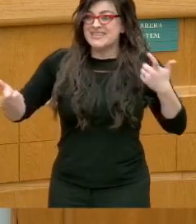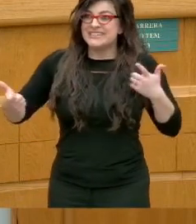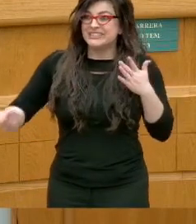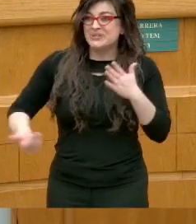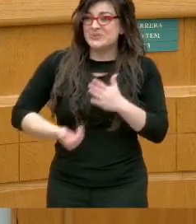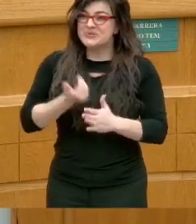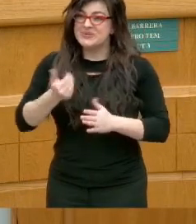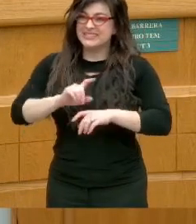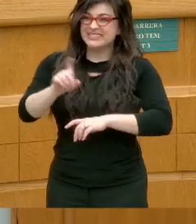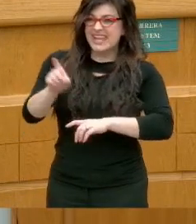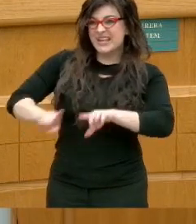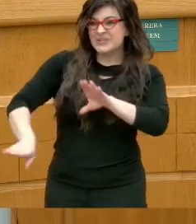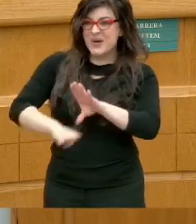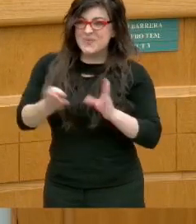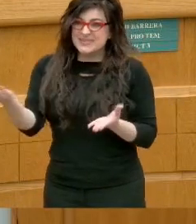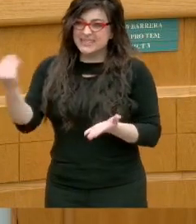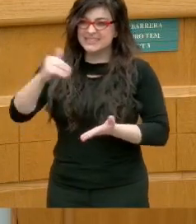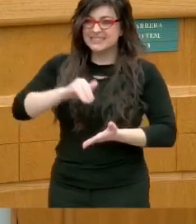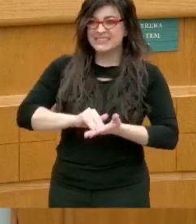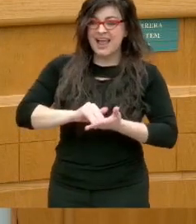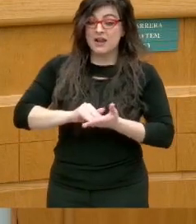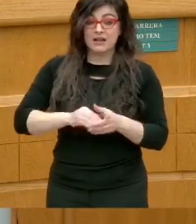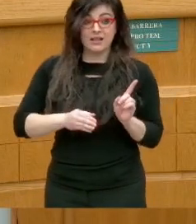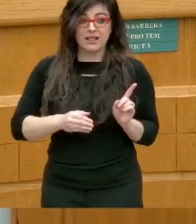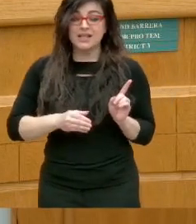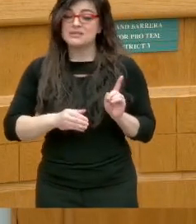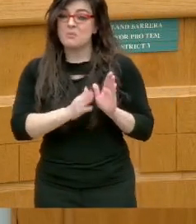of Texas, this incredible handbook,